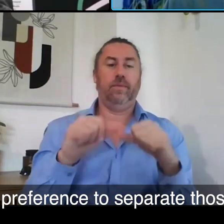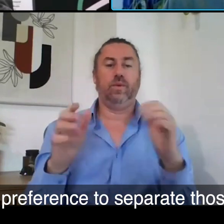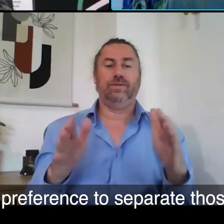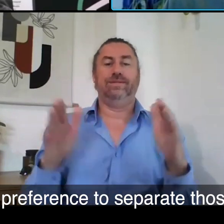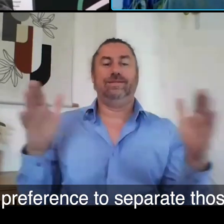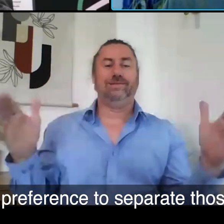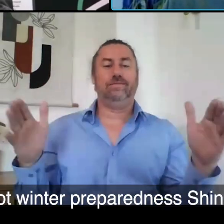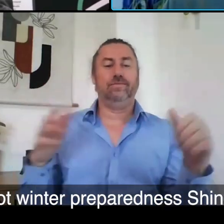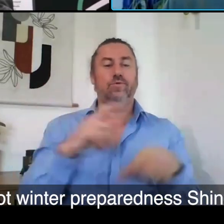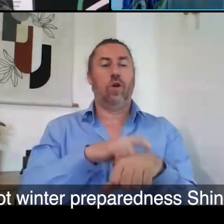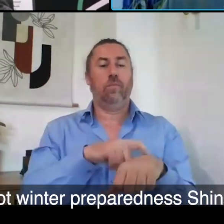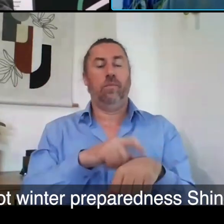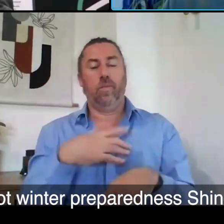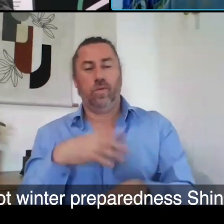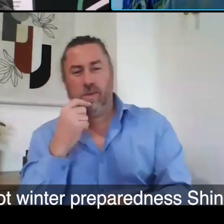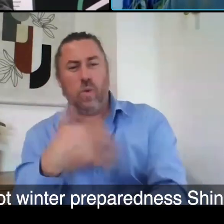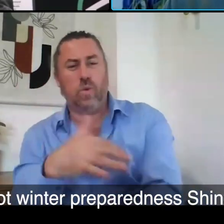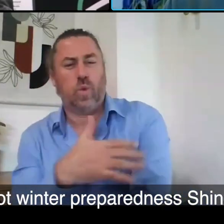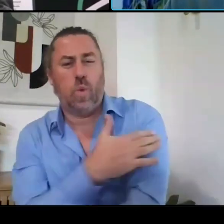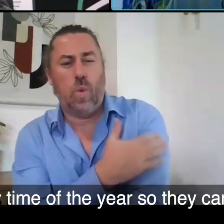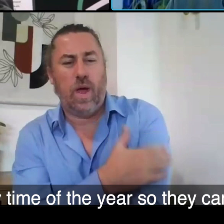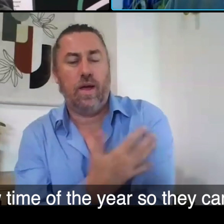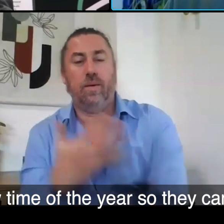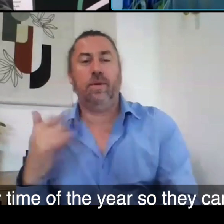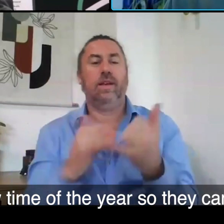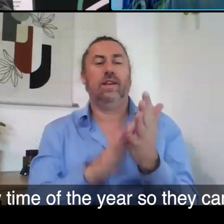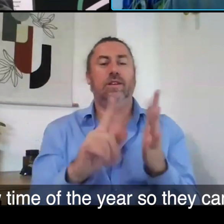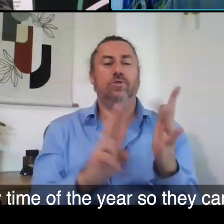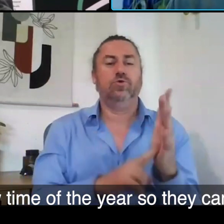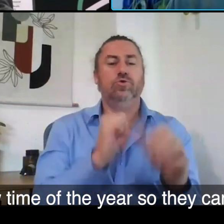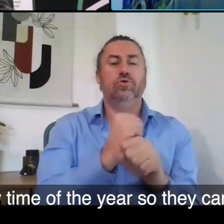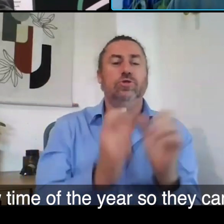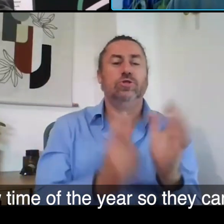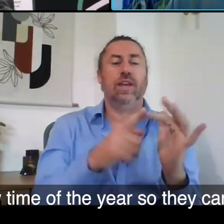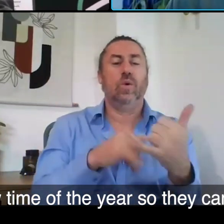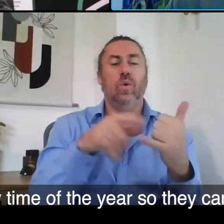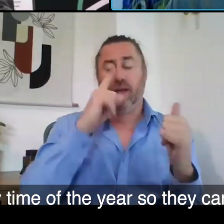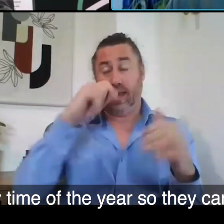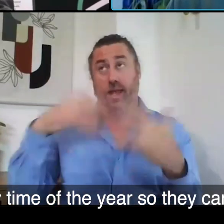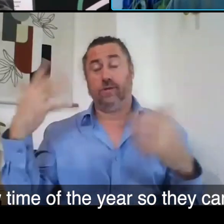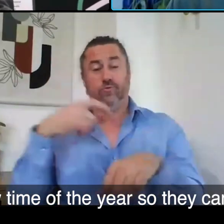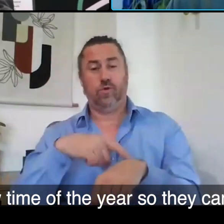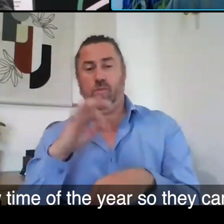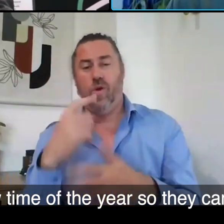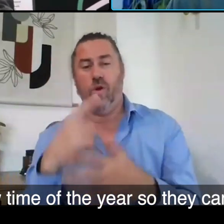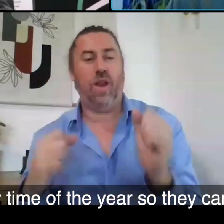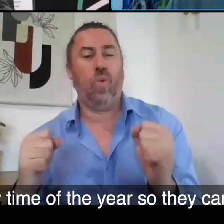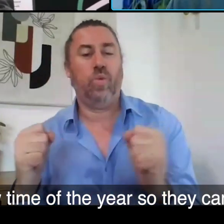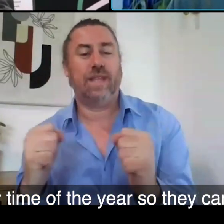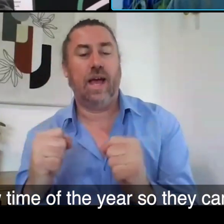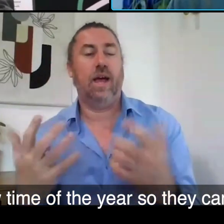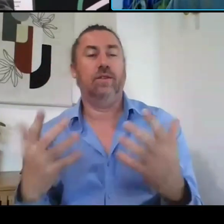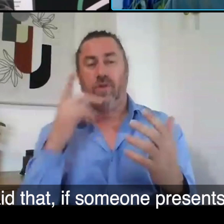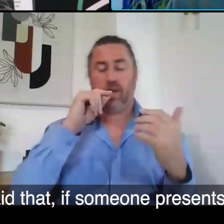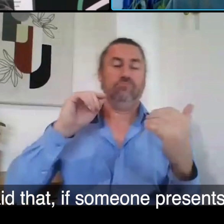those vaccines. It's not winter preparedness shingles that can occur any time of the year, so they can